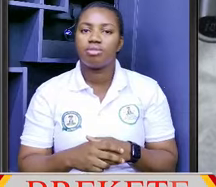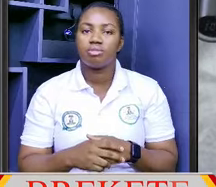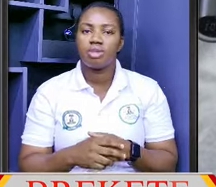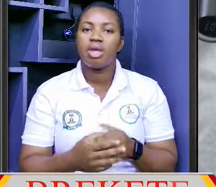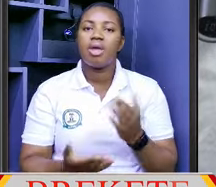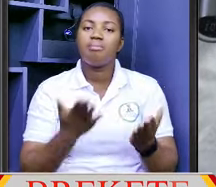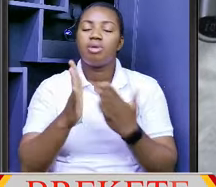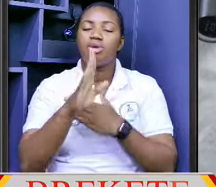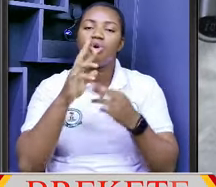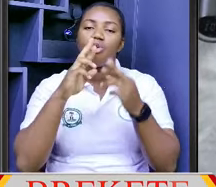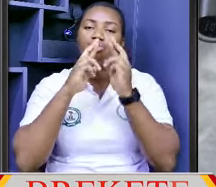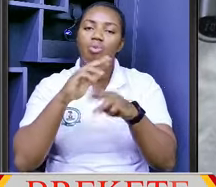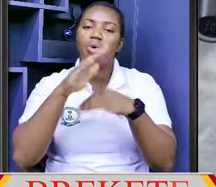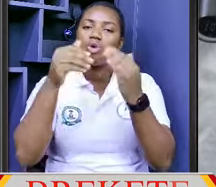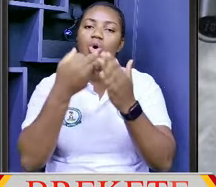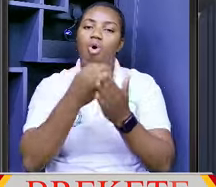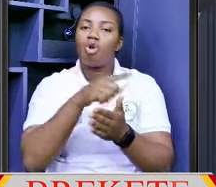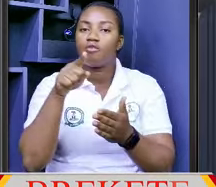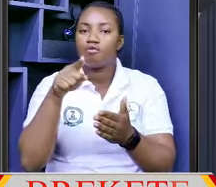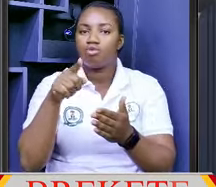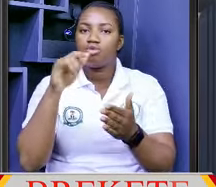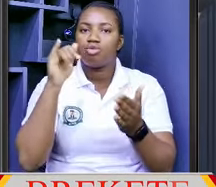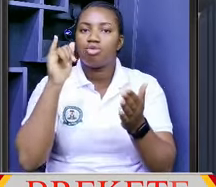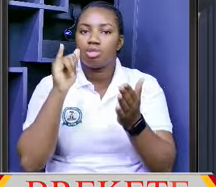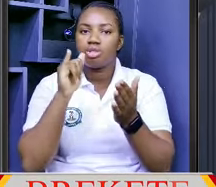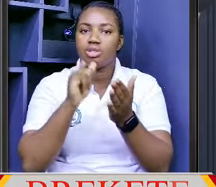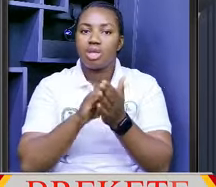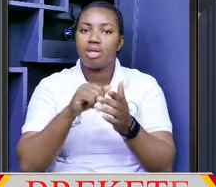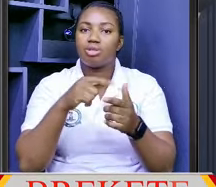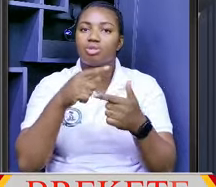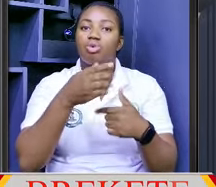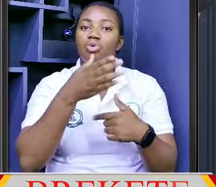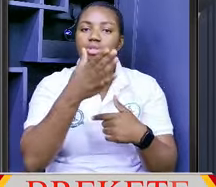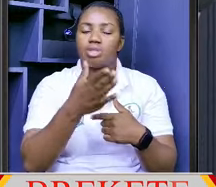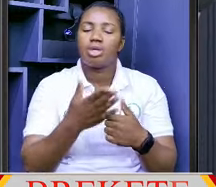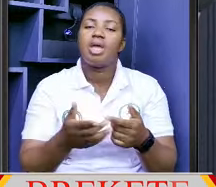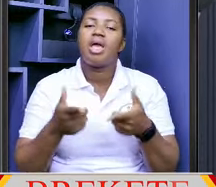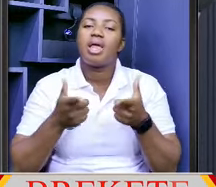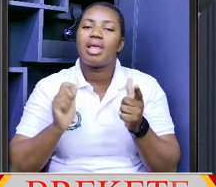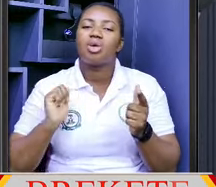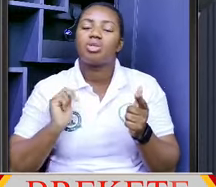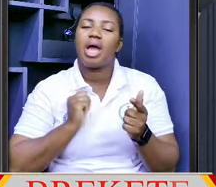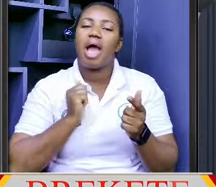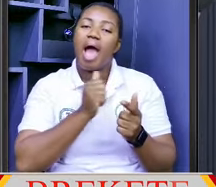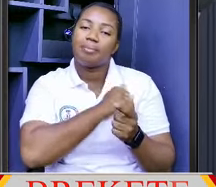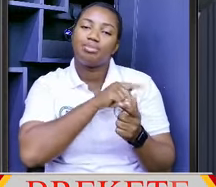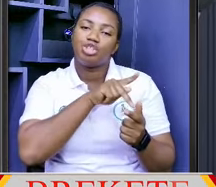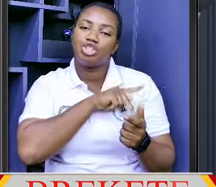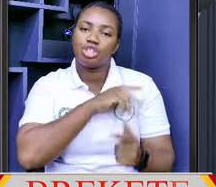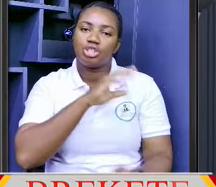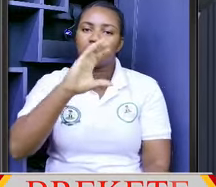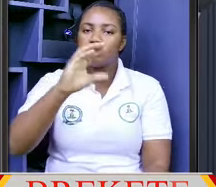now. Amen. Thank you, sir. Thank you so much, sir. We appreciate Coach Aminu and Auntie NM.